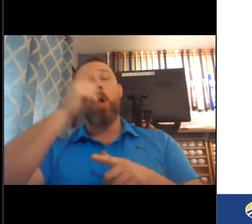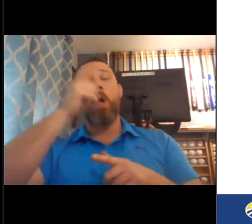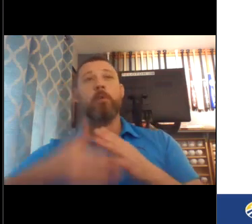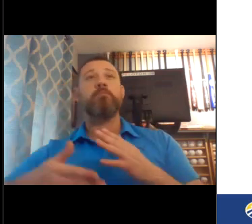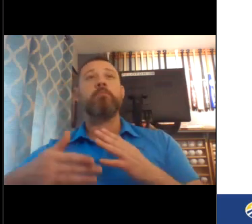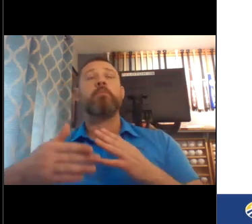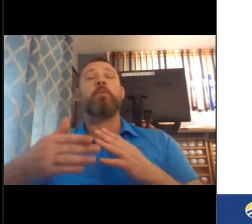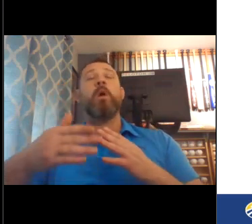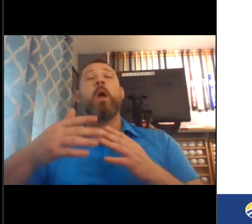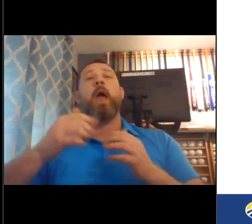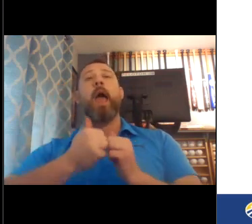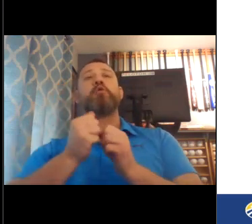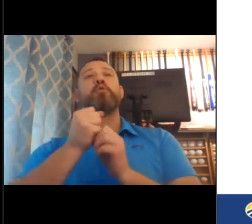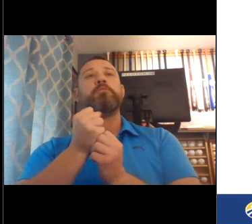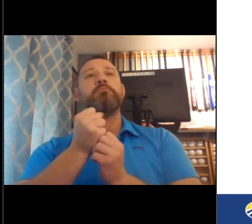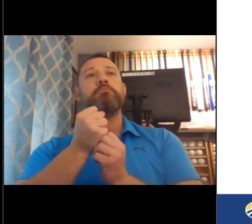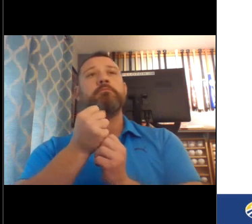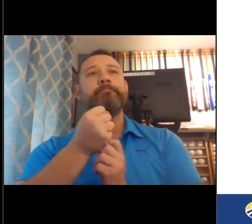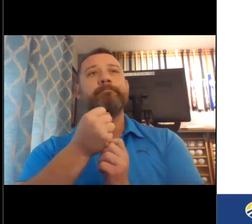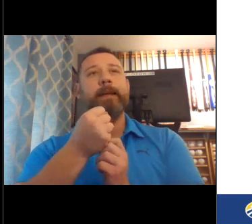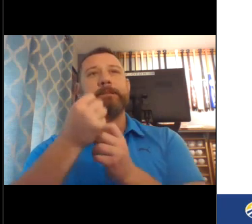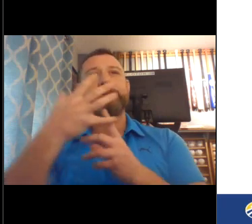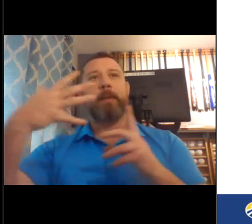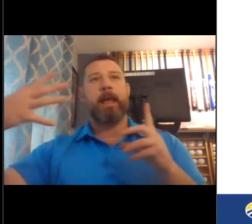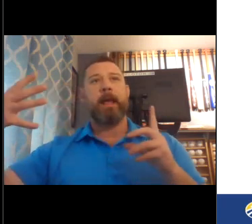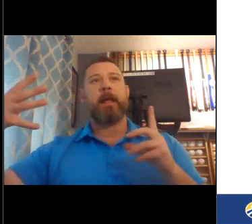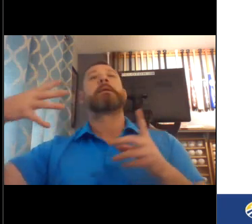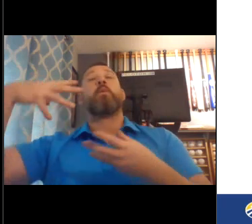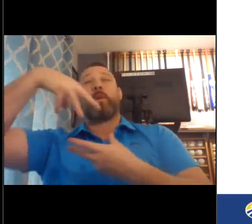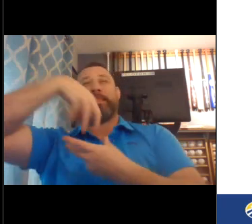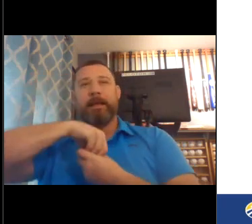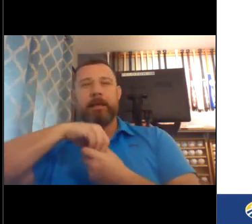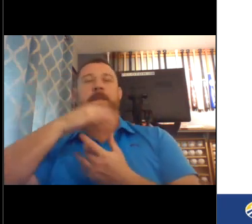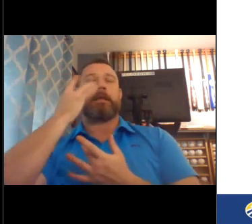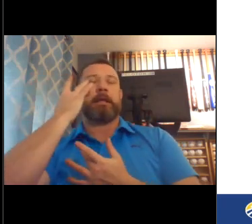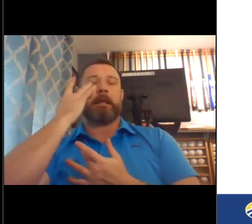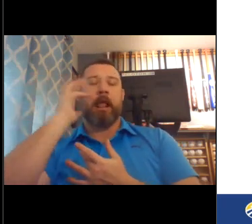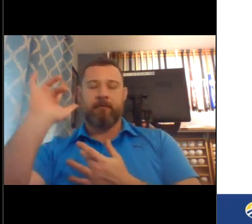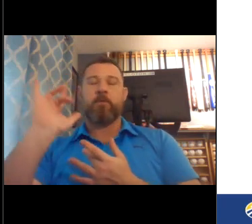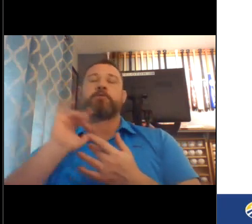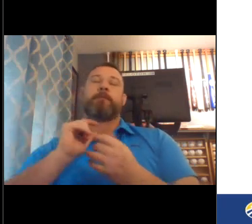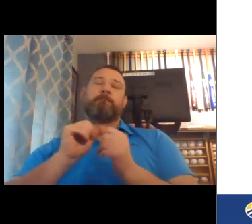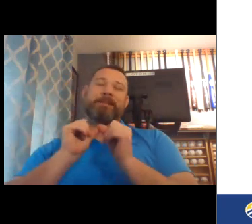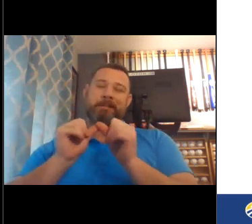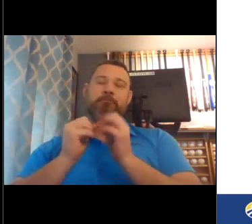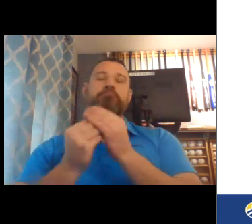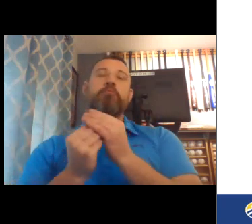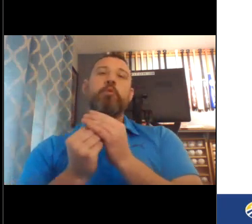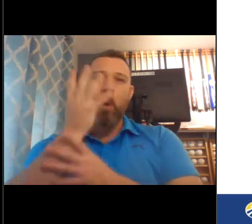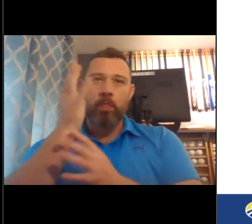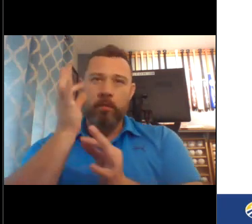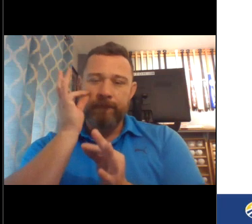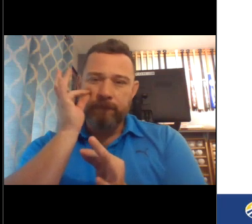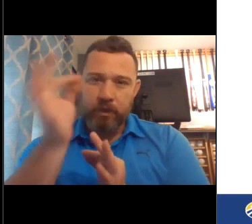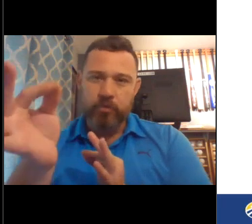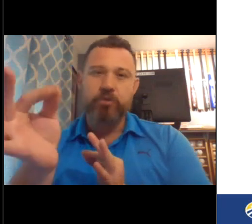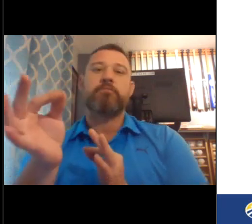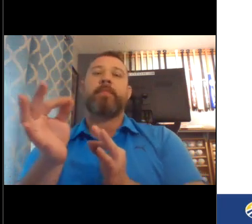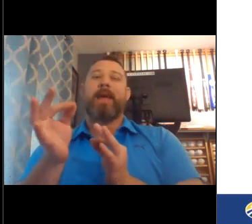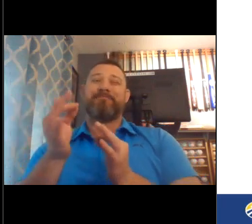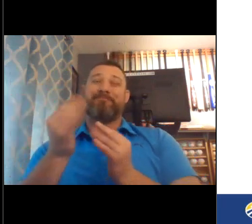to expand, you want to do it within California so that we do continue to have that growth in the future that is stagnant at the